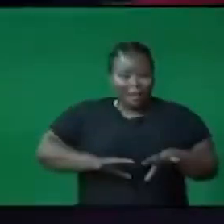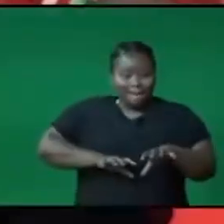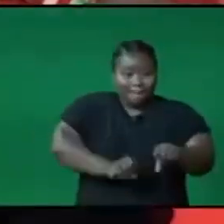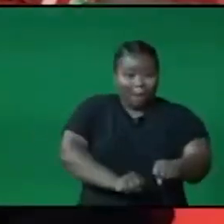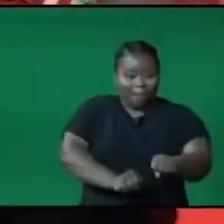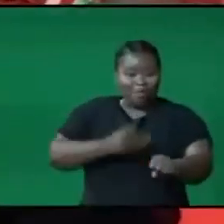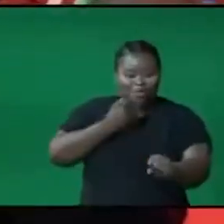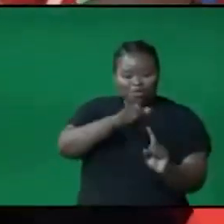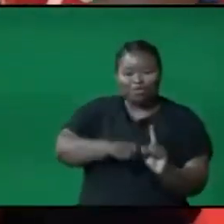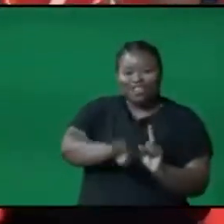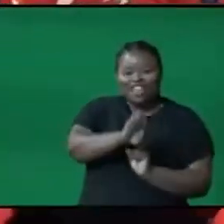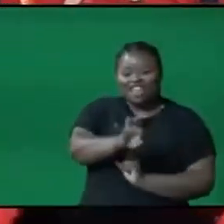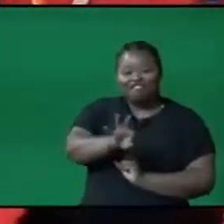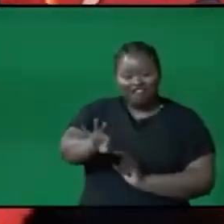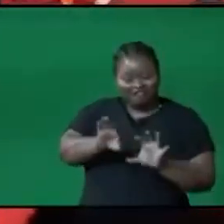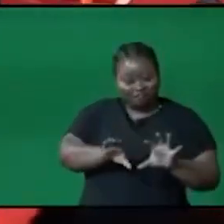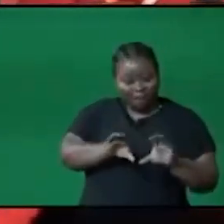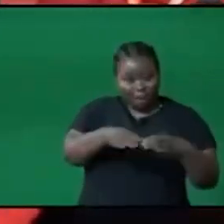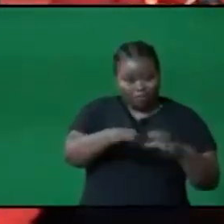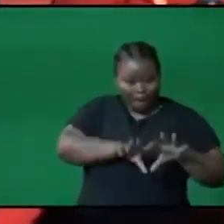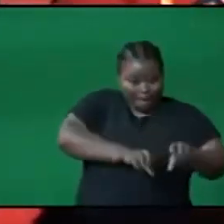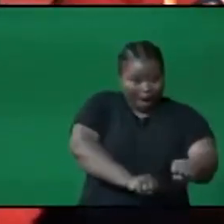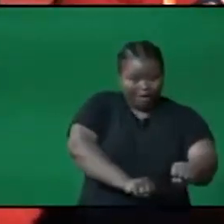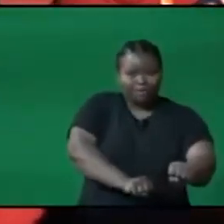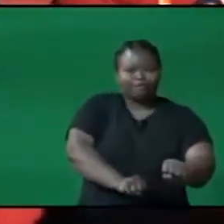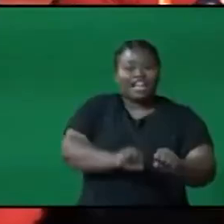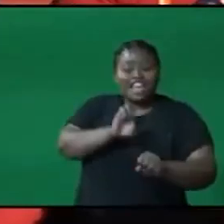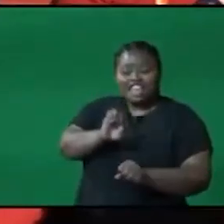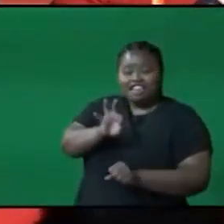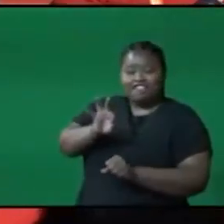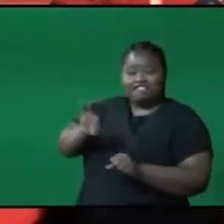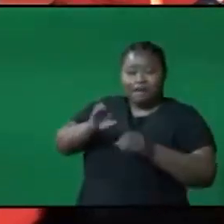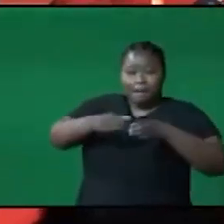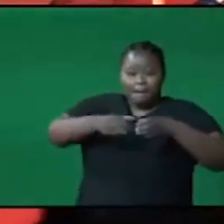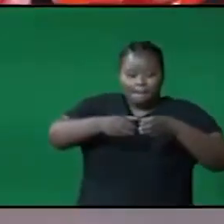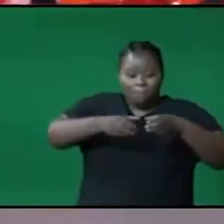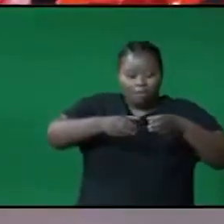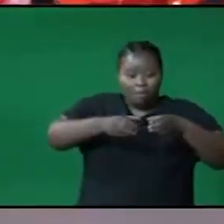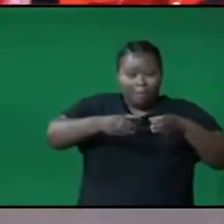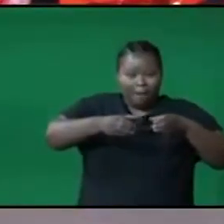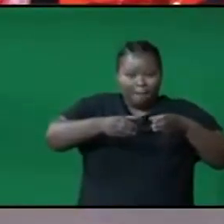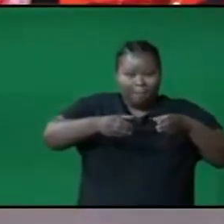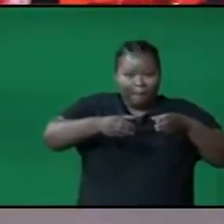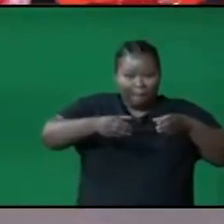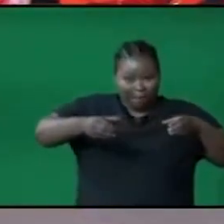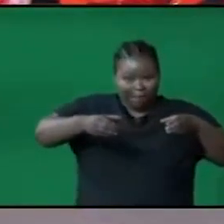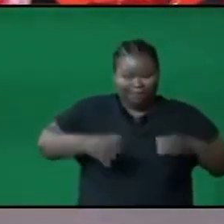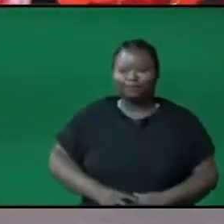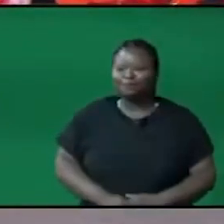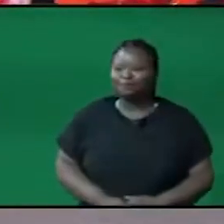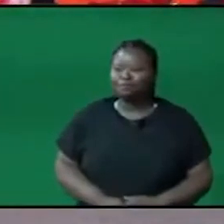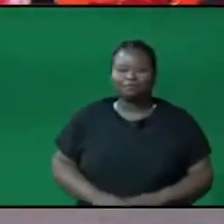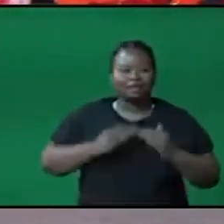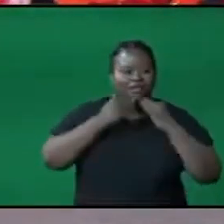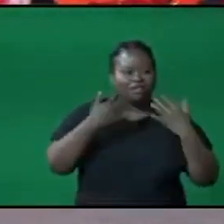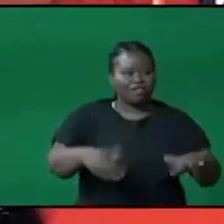Tata EFF, tata. Ayikule EFF, ayikule. Thank